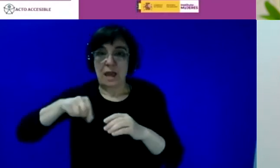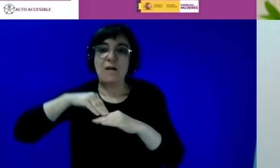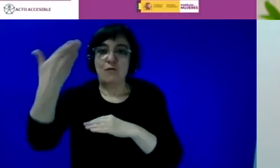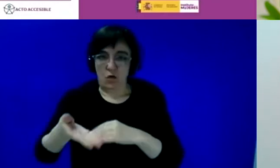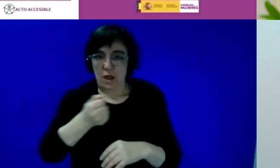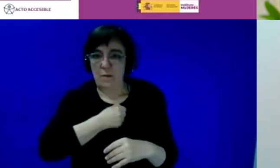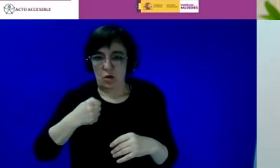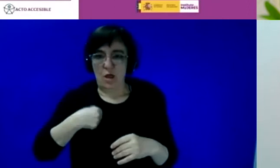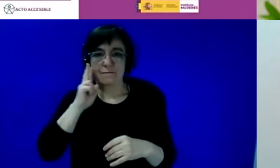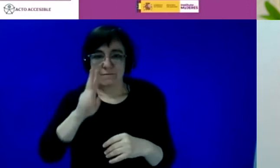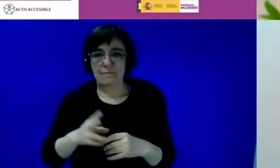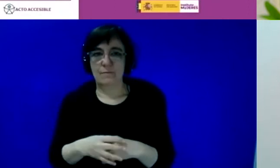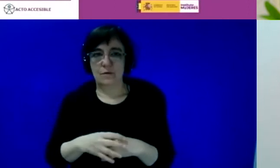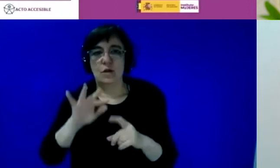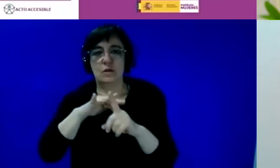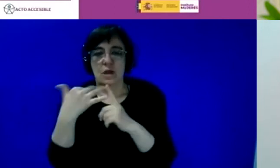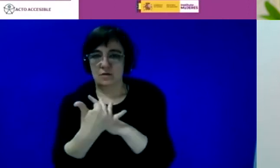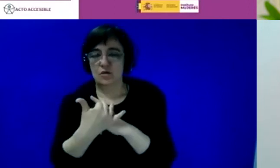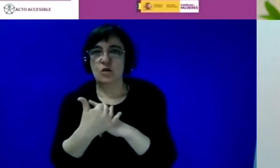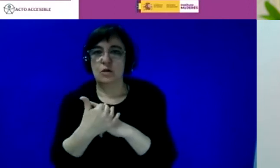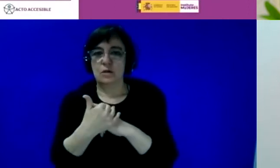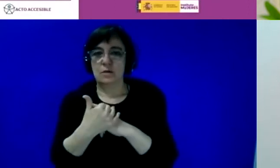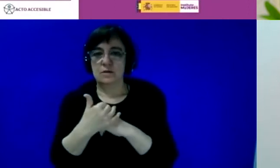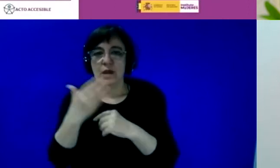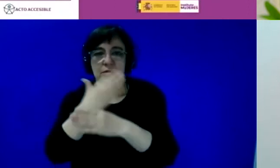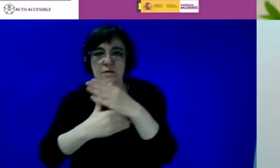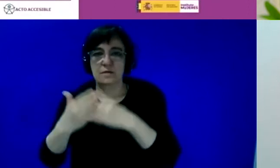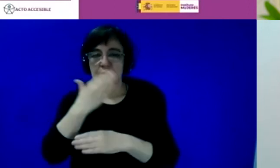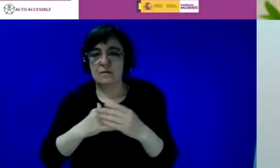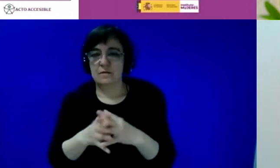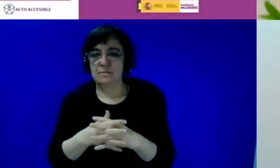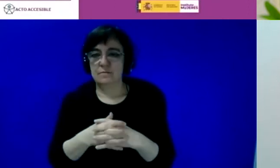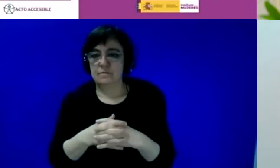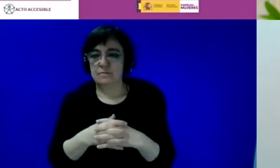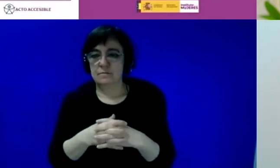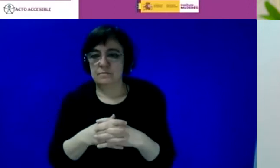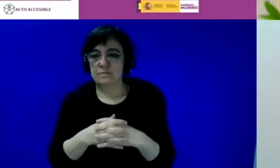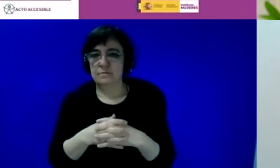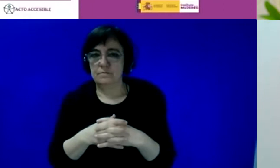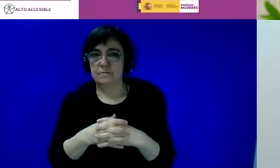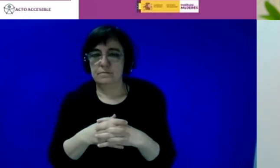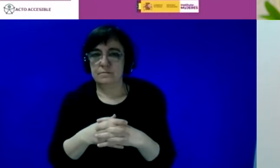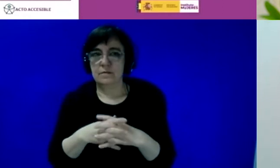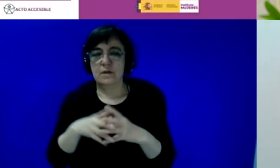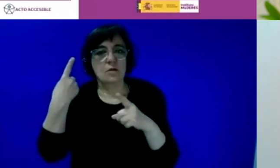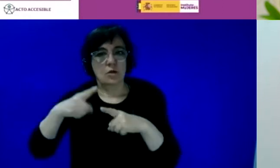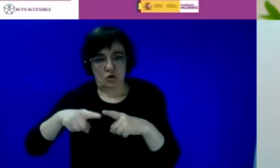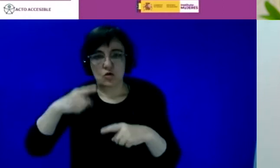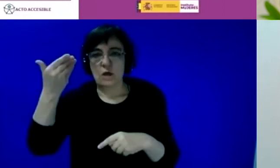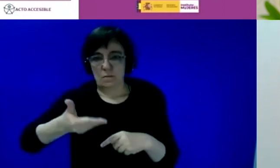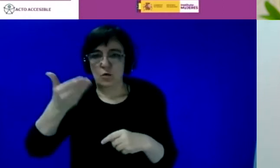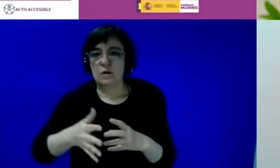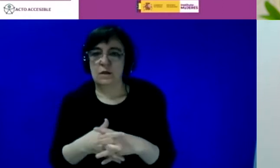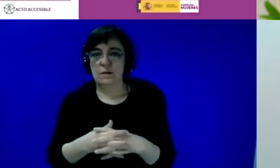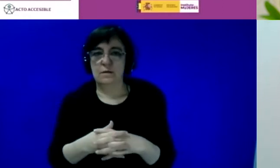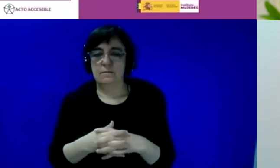of a disability gives I would say, is the biggest factor that makes it so hard to